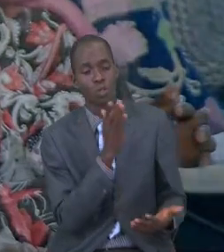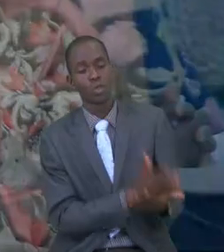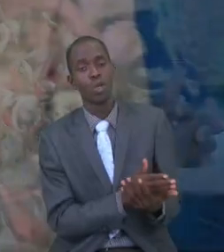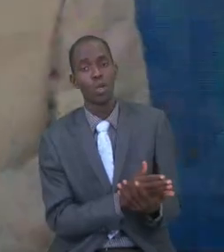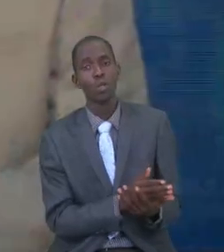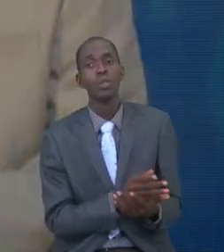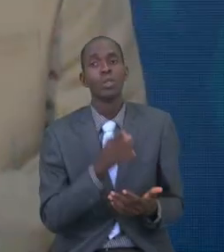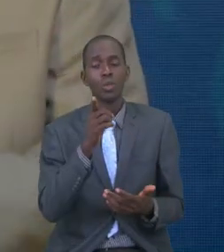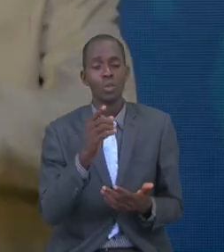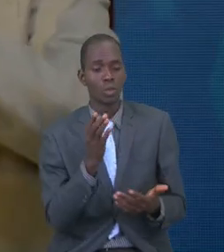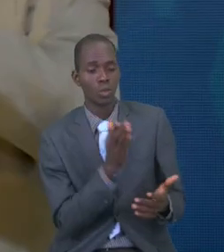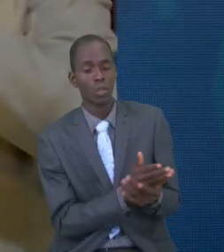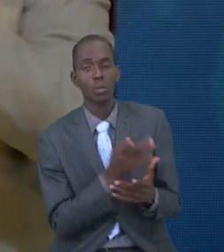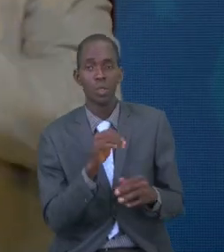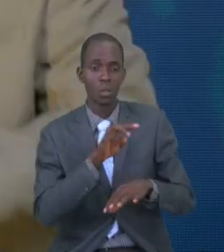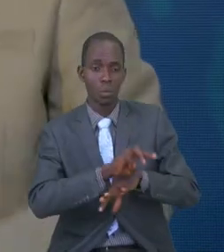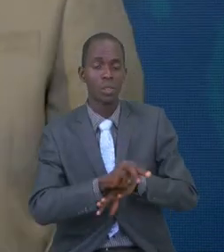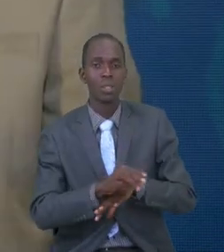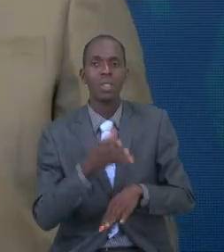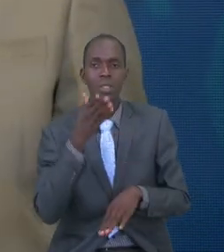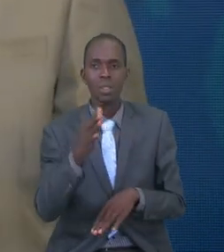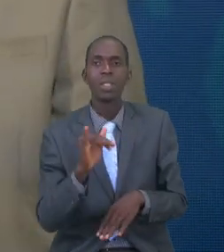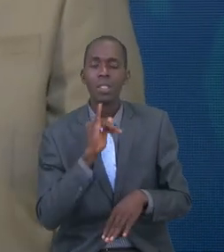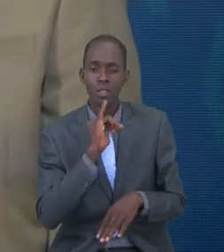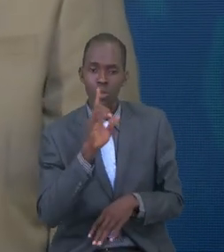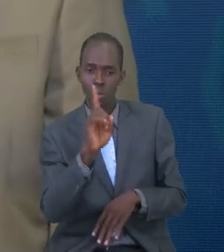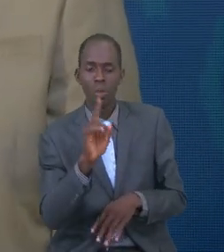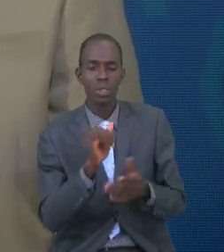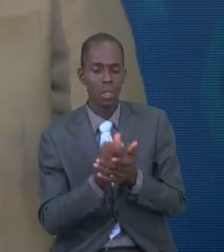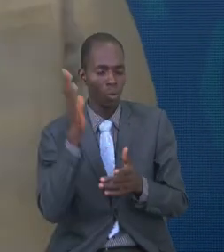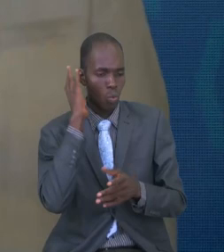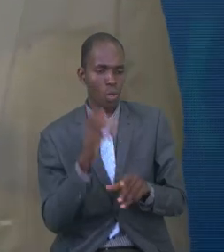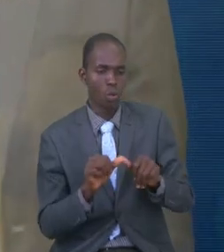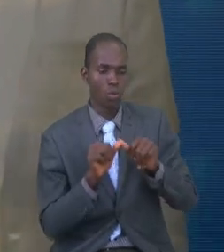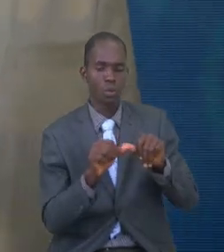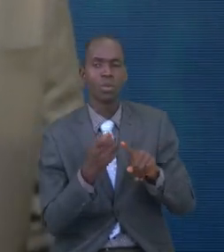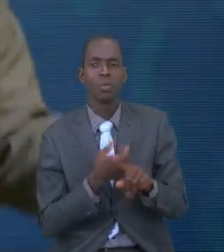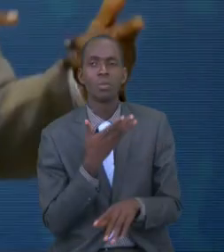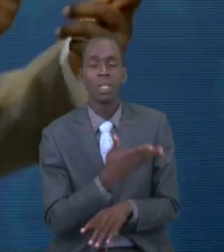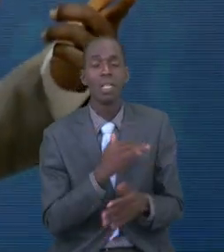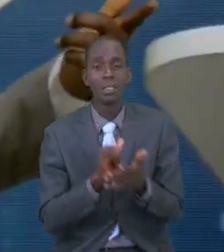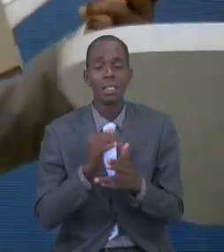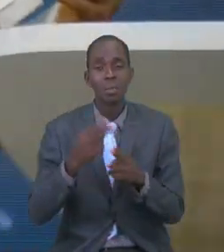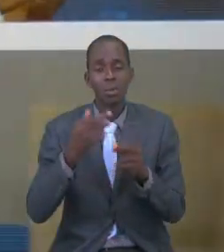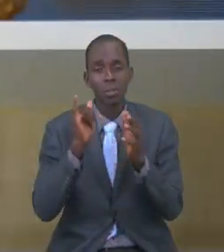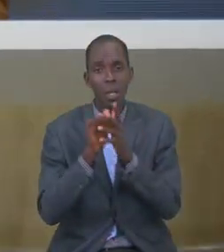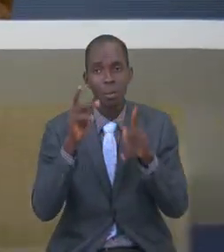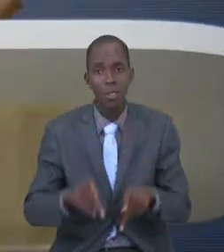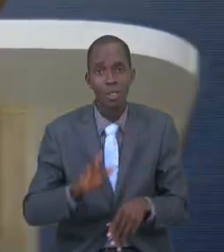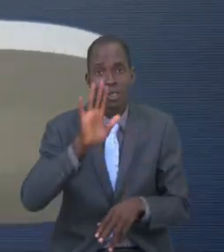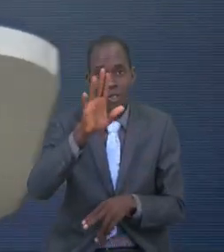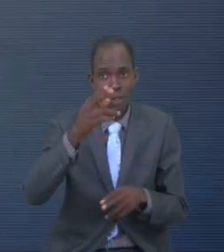the ministry, there is one that will take over. And his name, your name